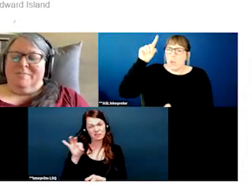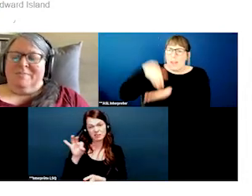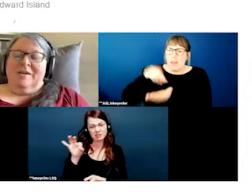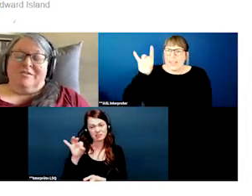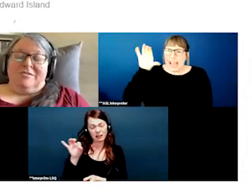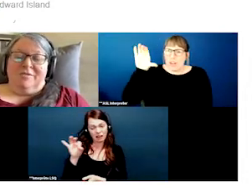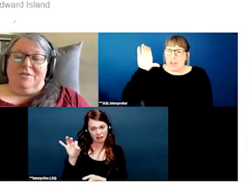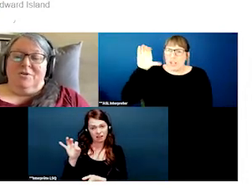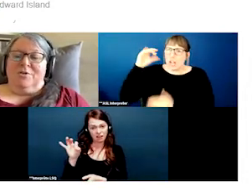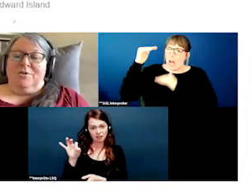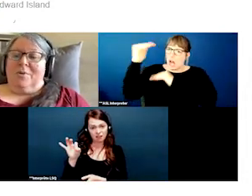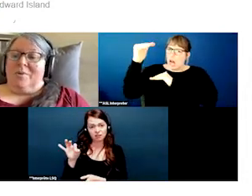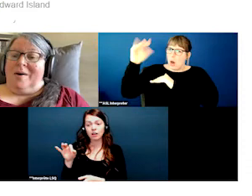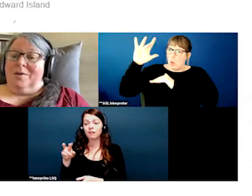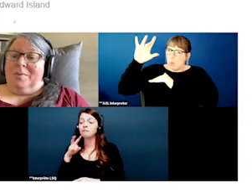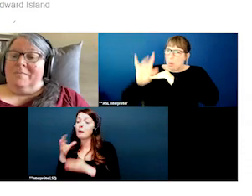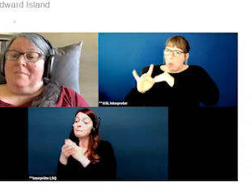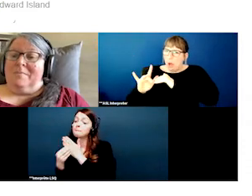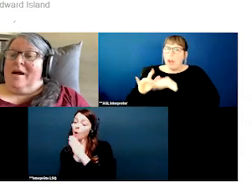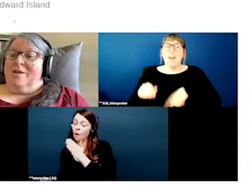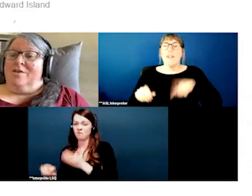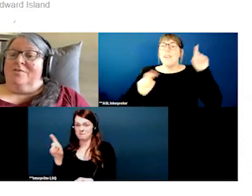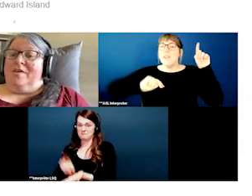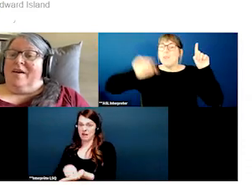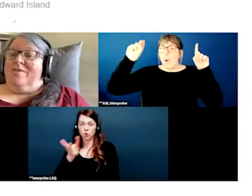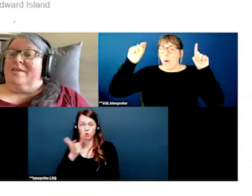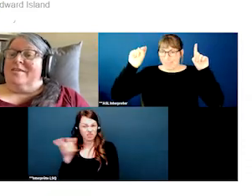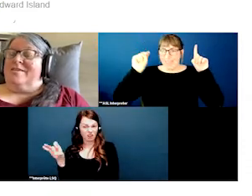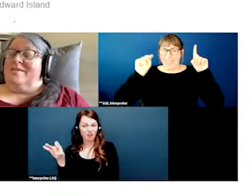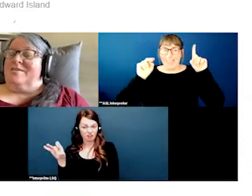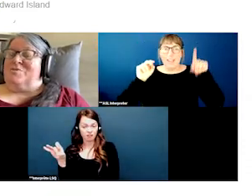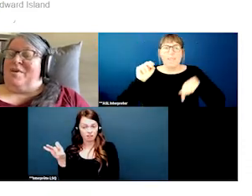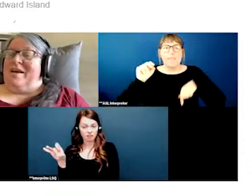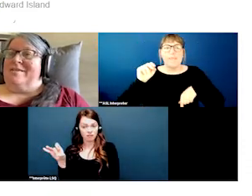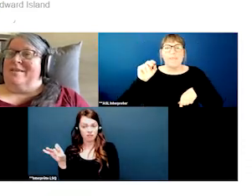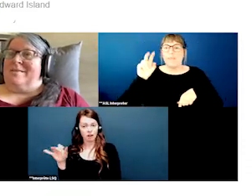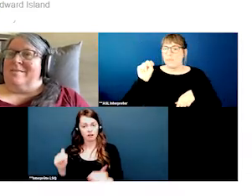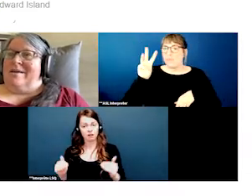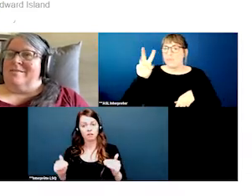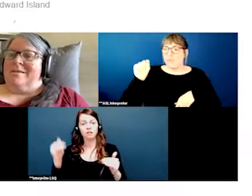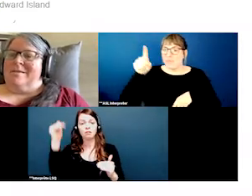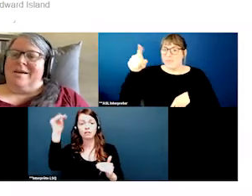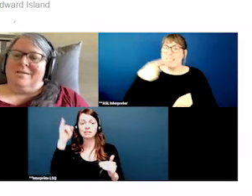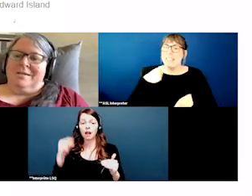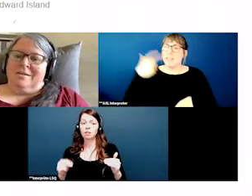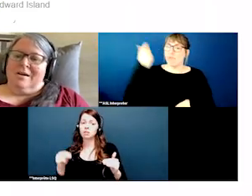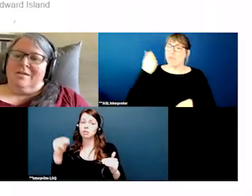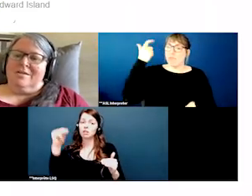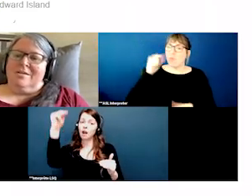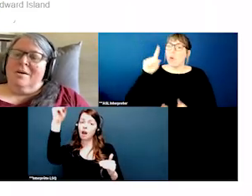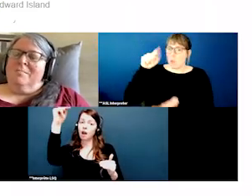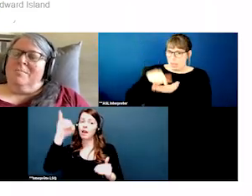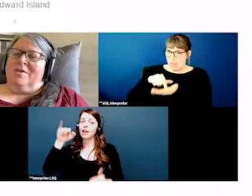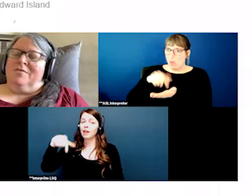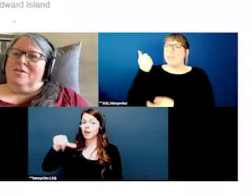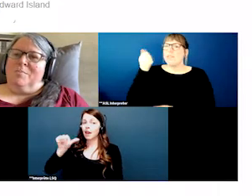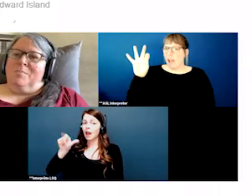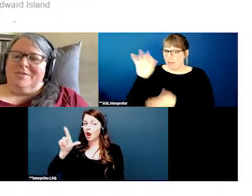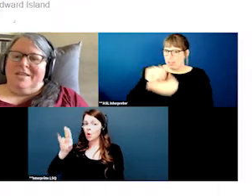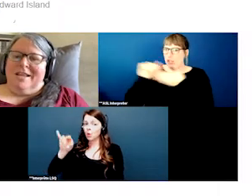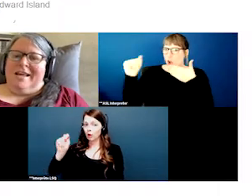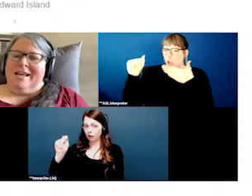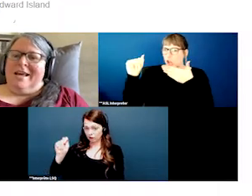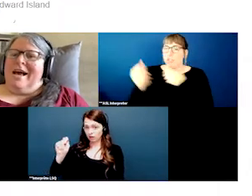$1,867. Travel north to Iqaluit, and you'll find that the assistance rate is $1,019, but the